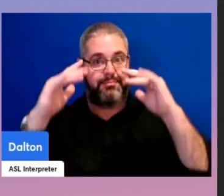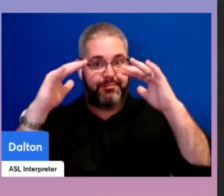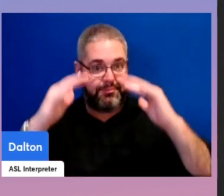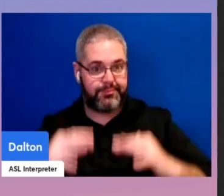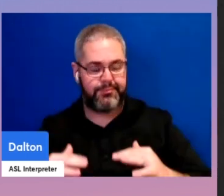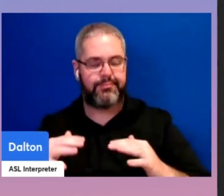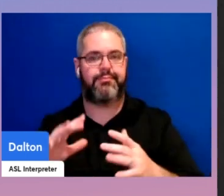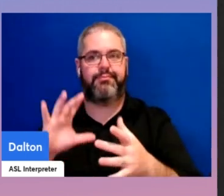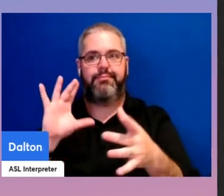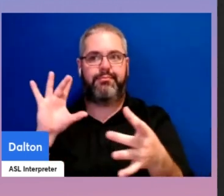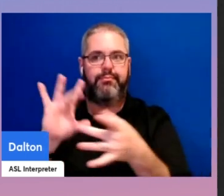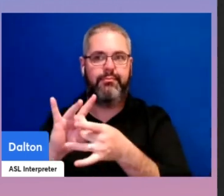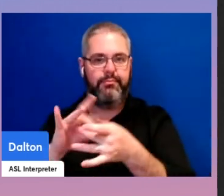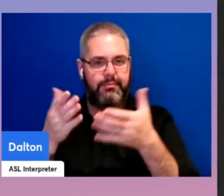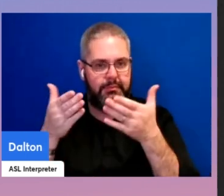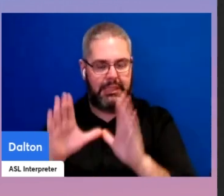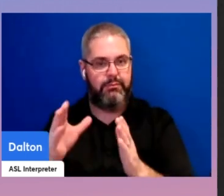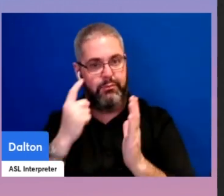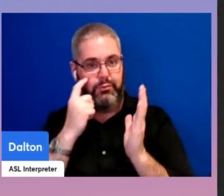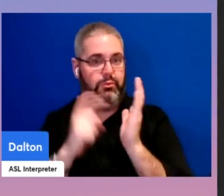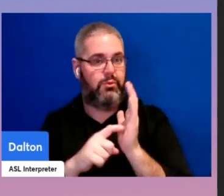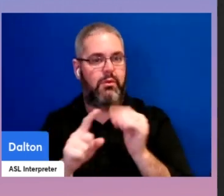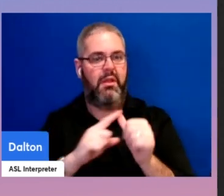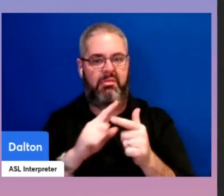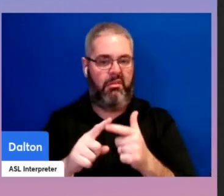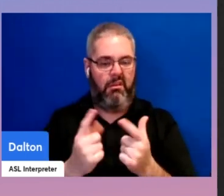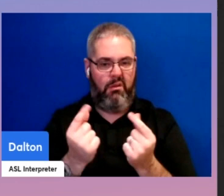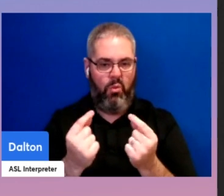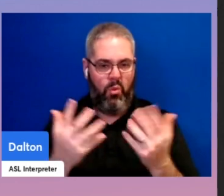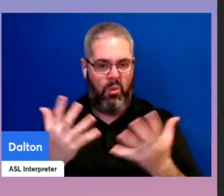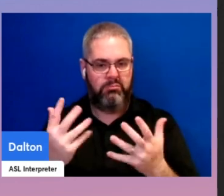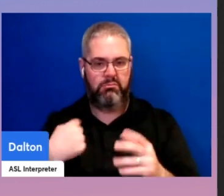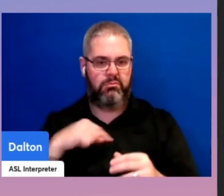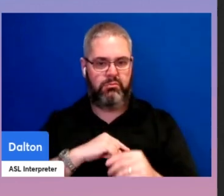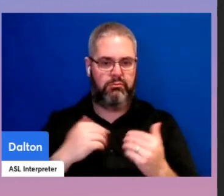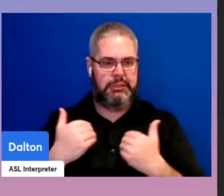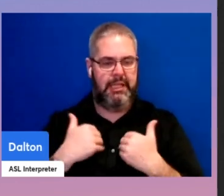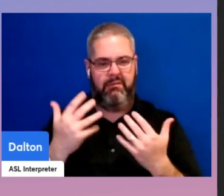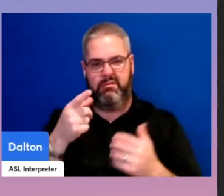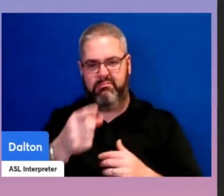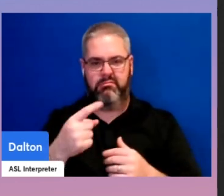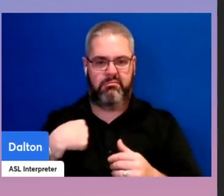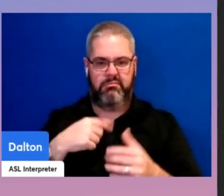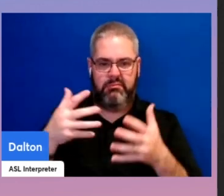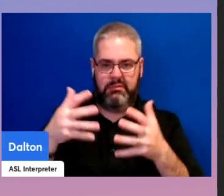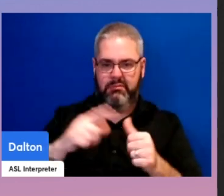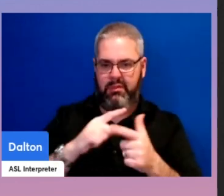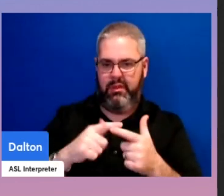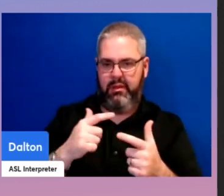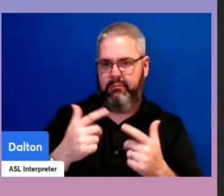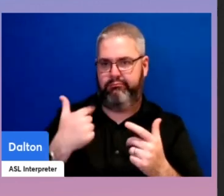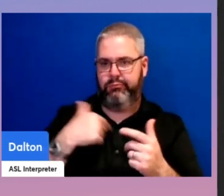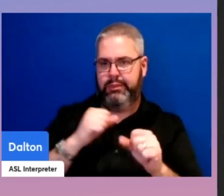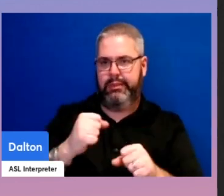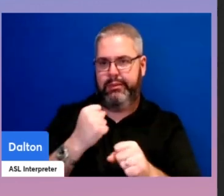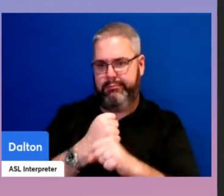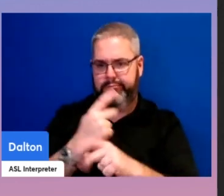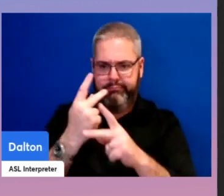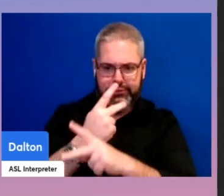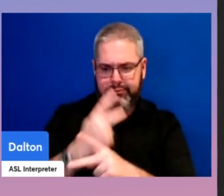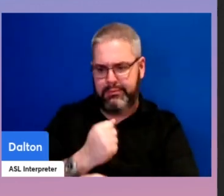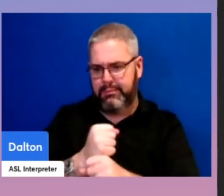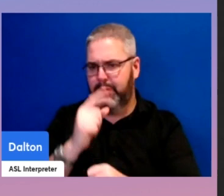connect method, which we just saw, and effectively all we're doing here is just connecting to the database and just making sure that we can provide